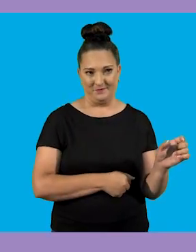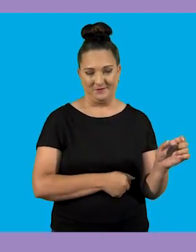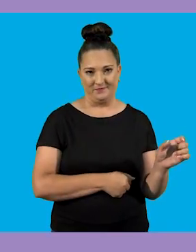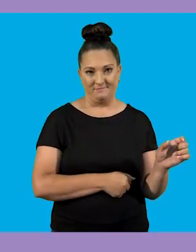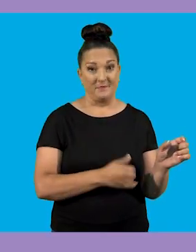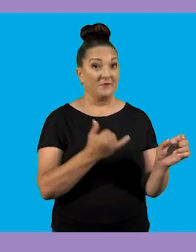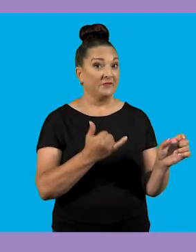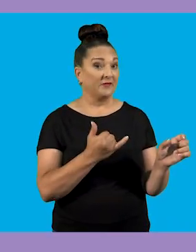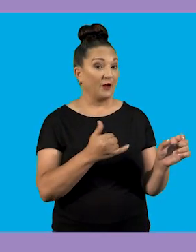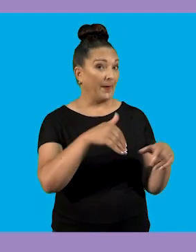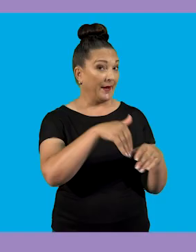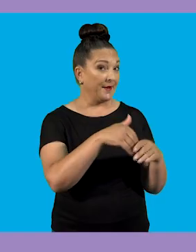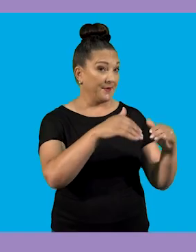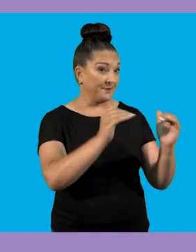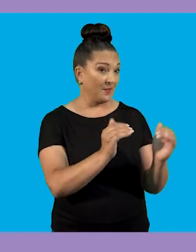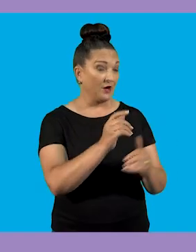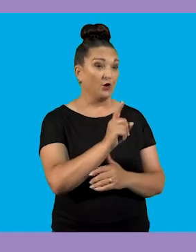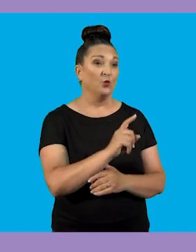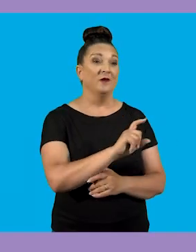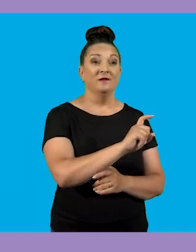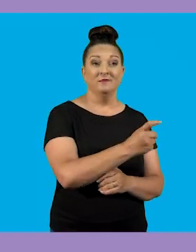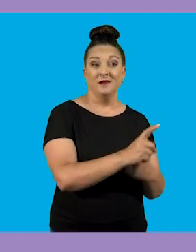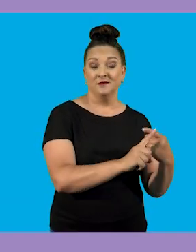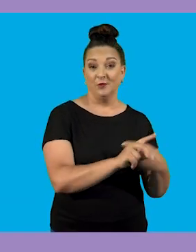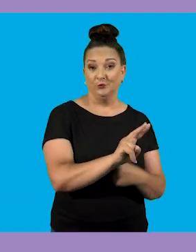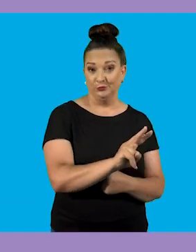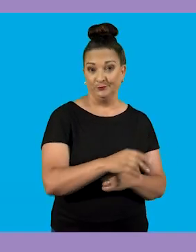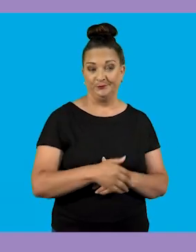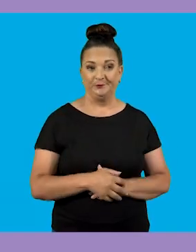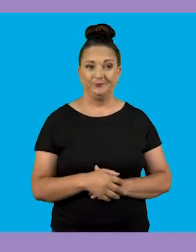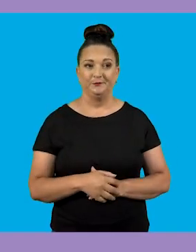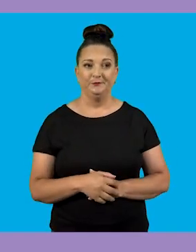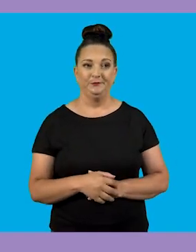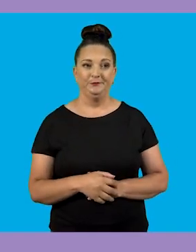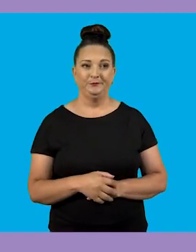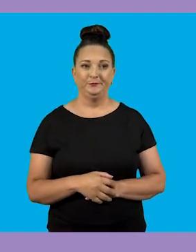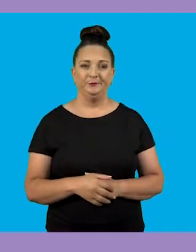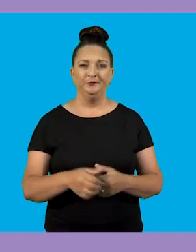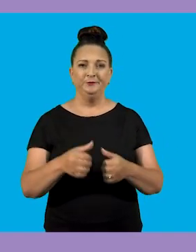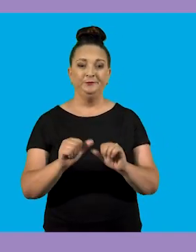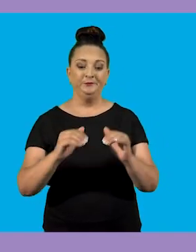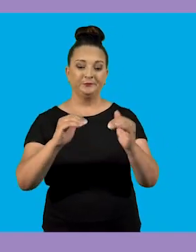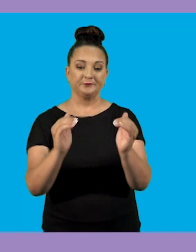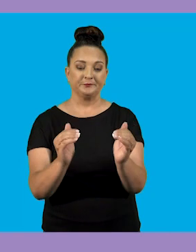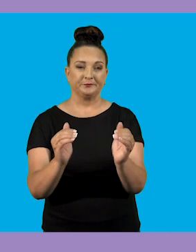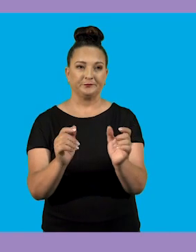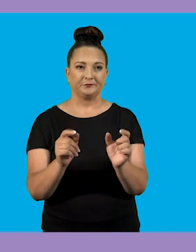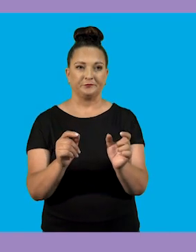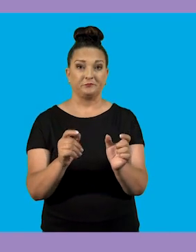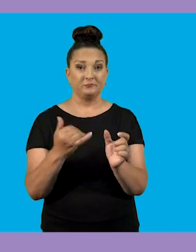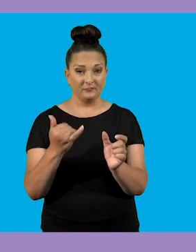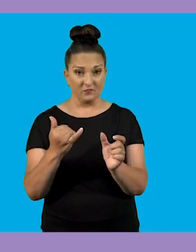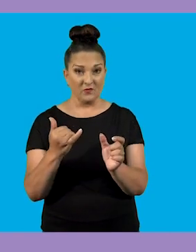x. And what we are left with in the brackets there would be x plus 2. And then in the